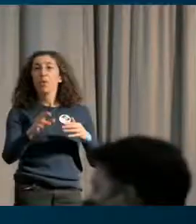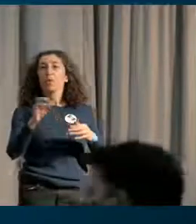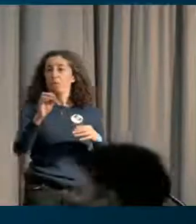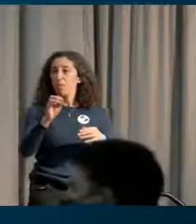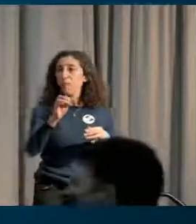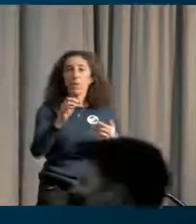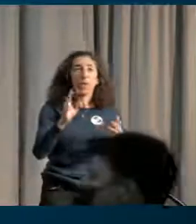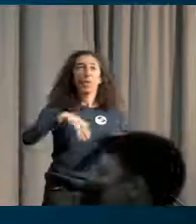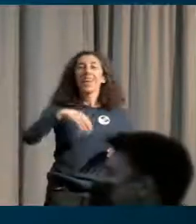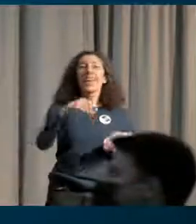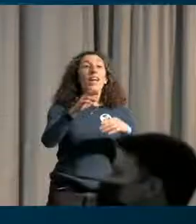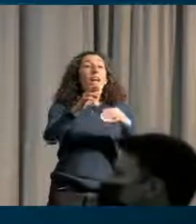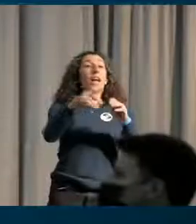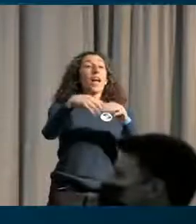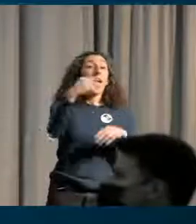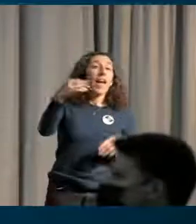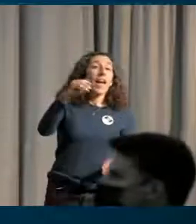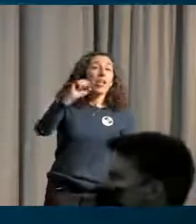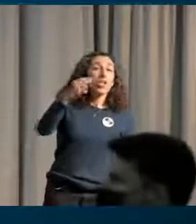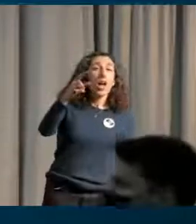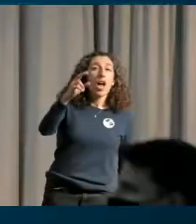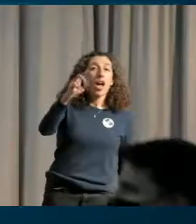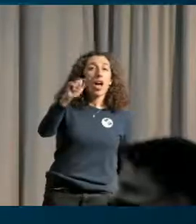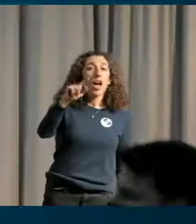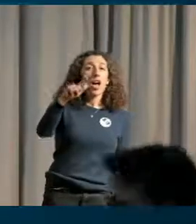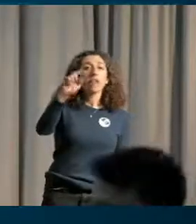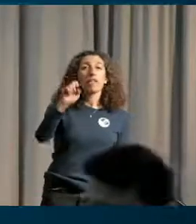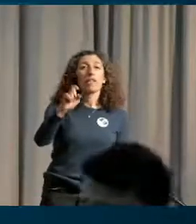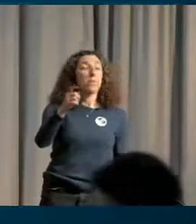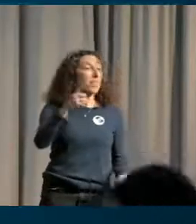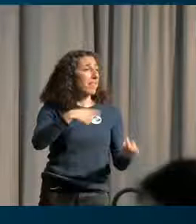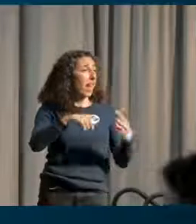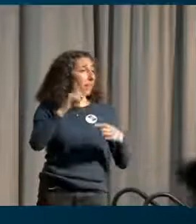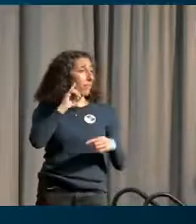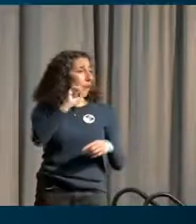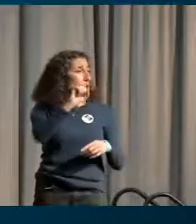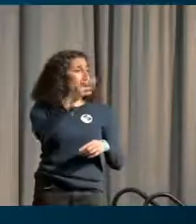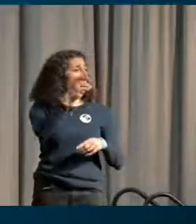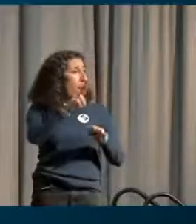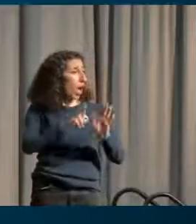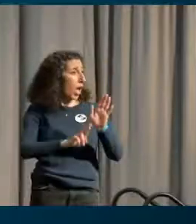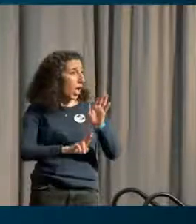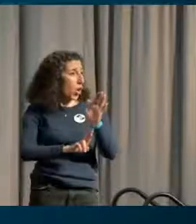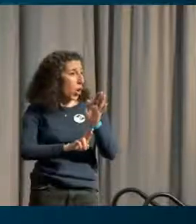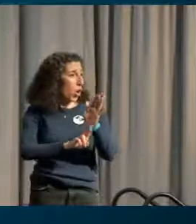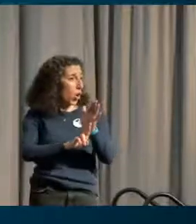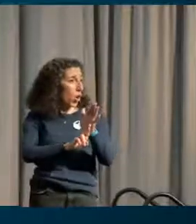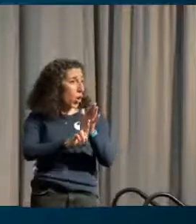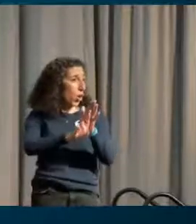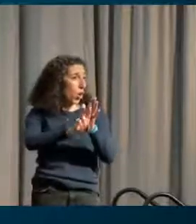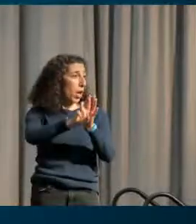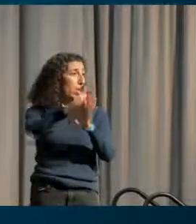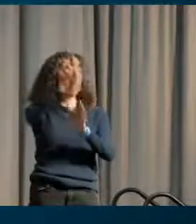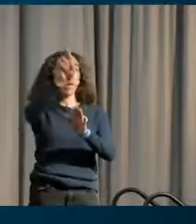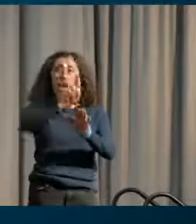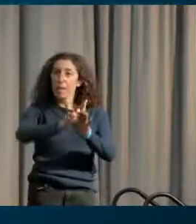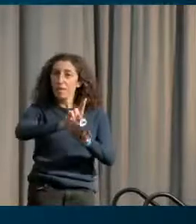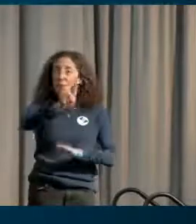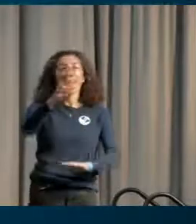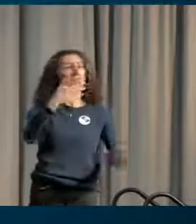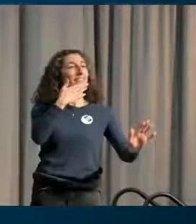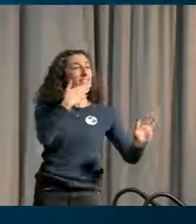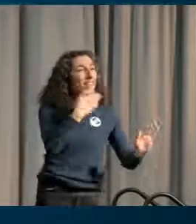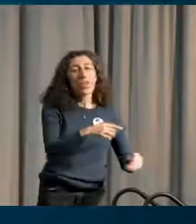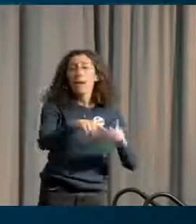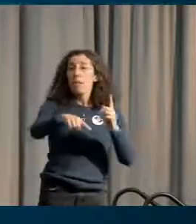Shuttle Orbiter Enterprise. Have you all seen that yet? Did you all notice anything else up there, actually? We have a very cool thing up there. We've got the